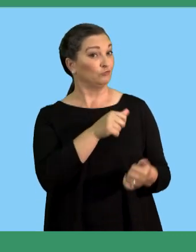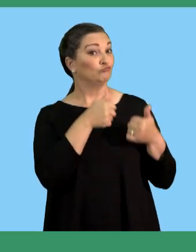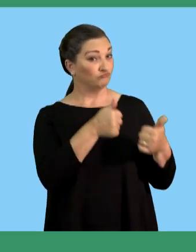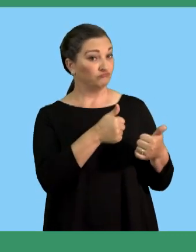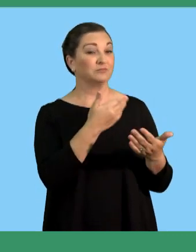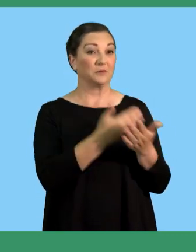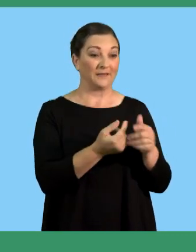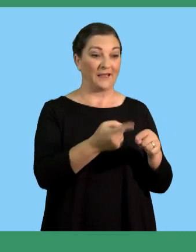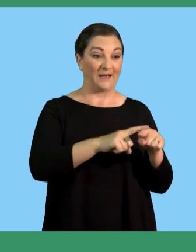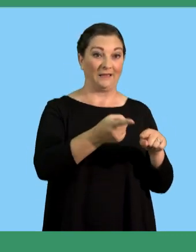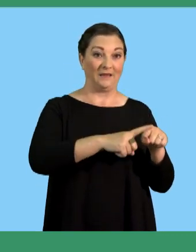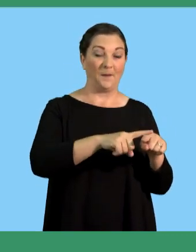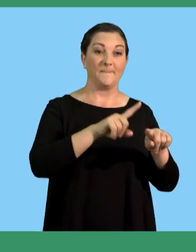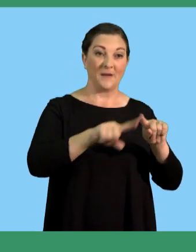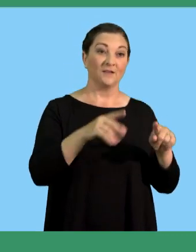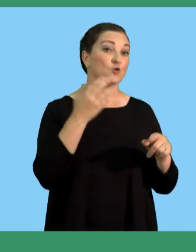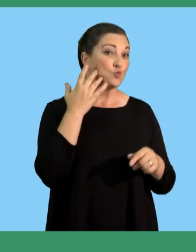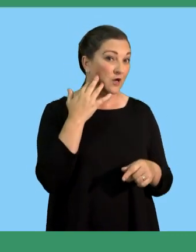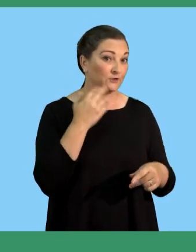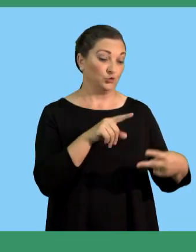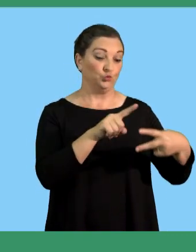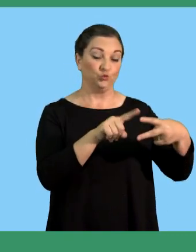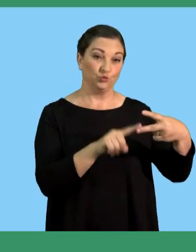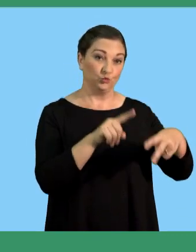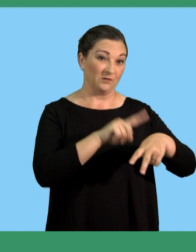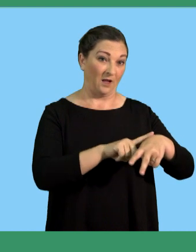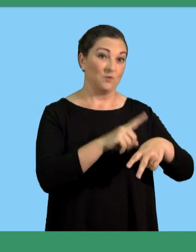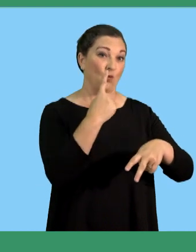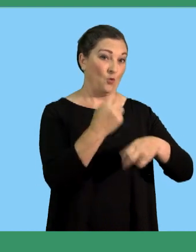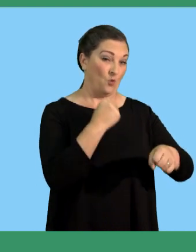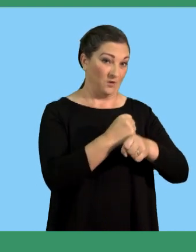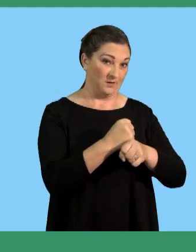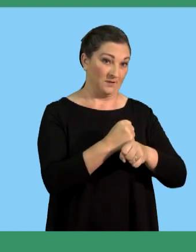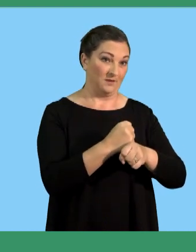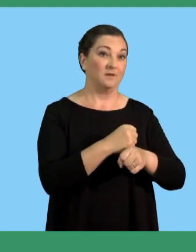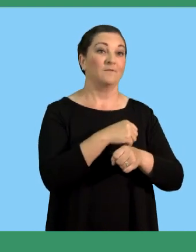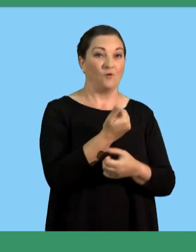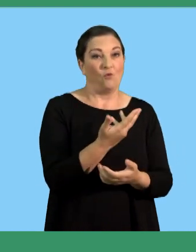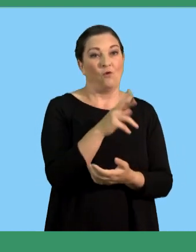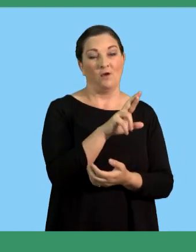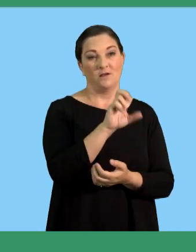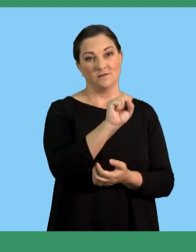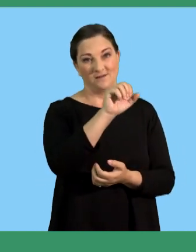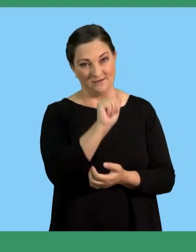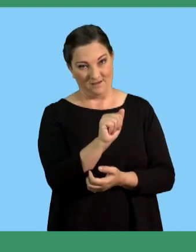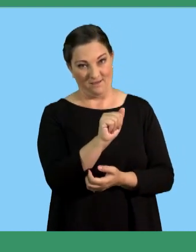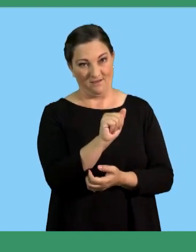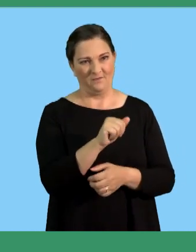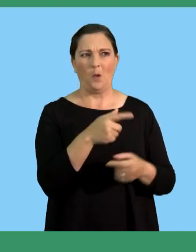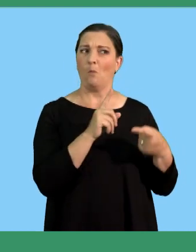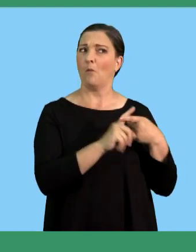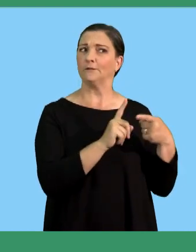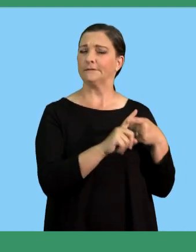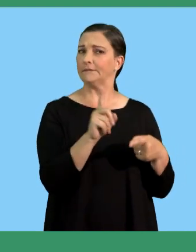the interest is earned twice a year. That becomes an advantage now for investing in RSA retail savings bond. What